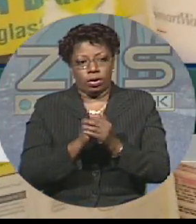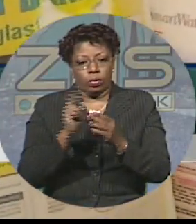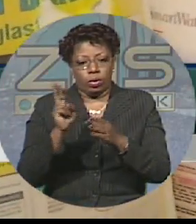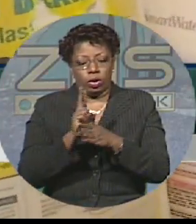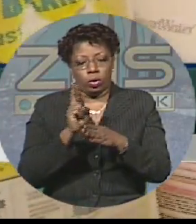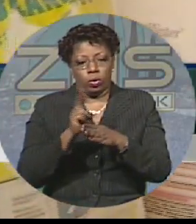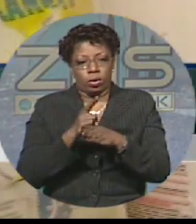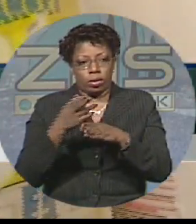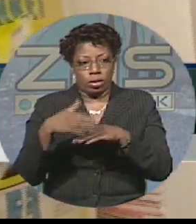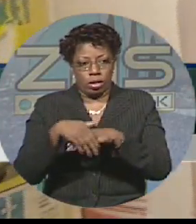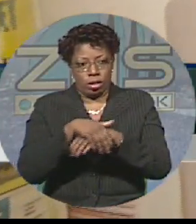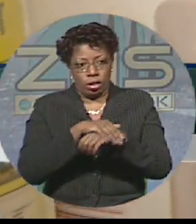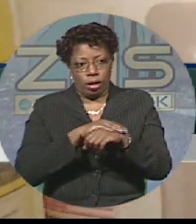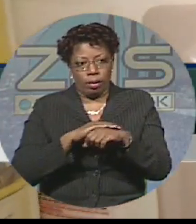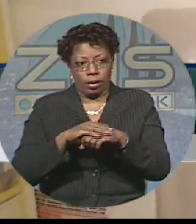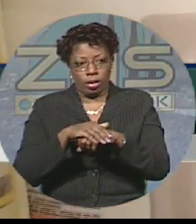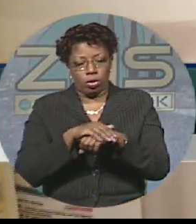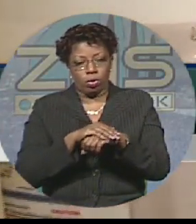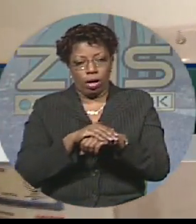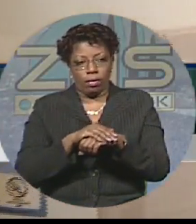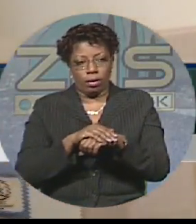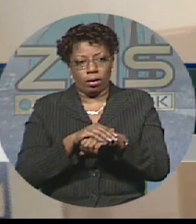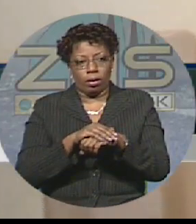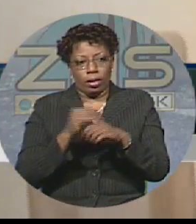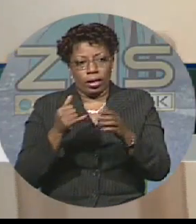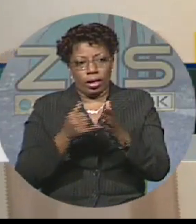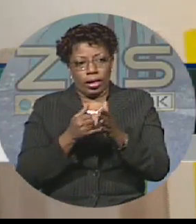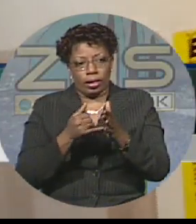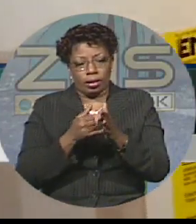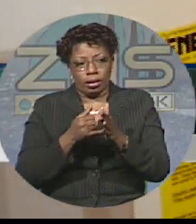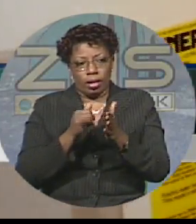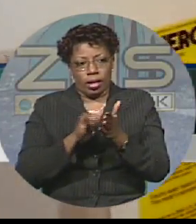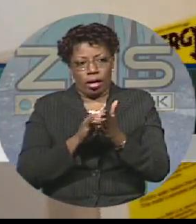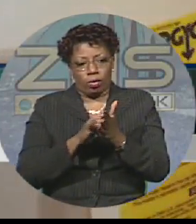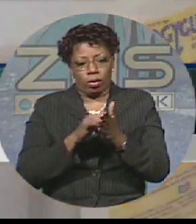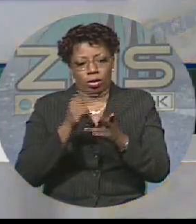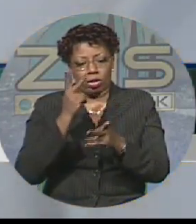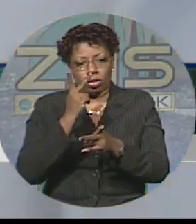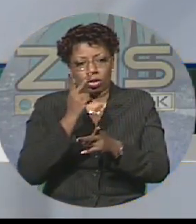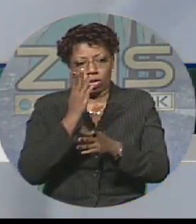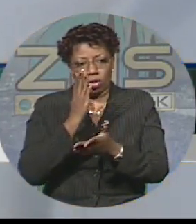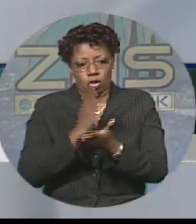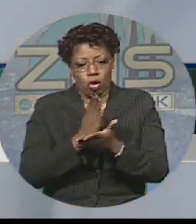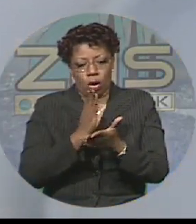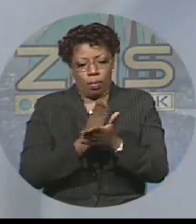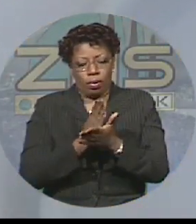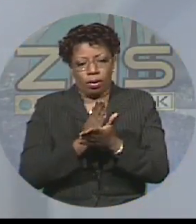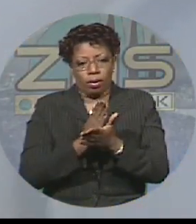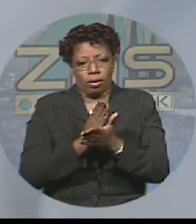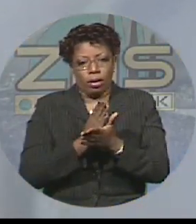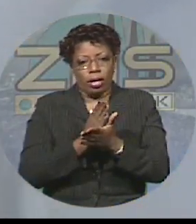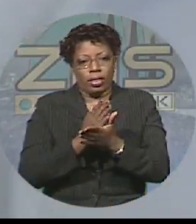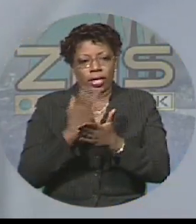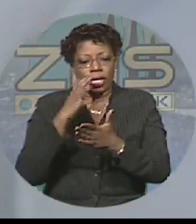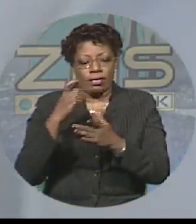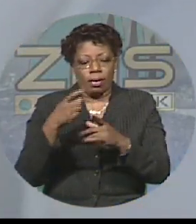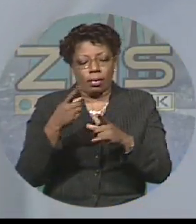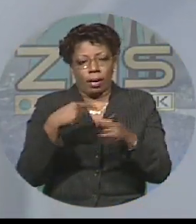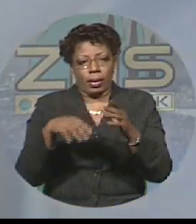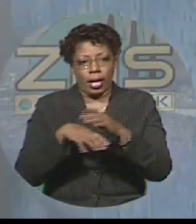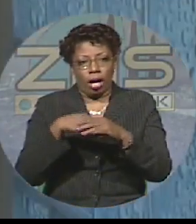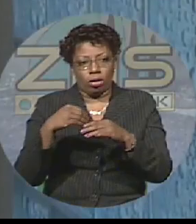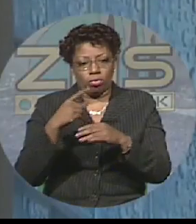blanket to cover this, which will stop the heat coming out of this. I.e., if you can take